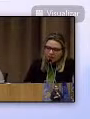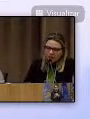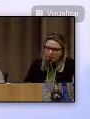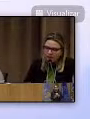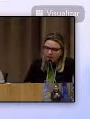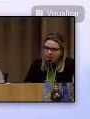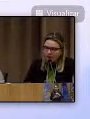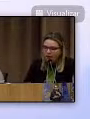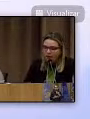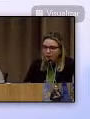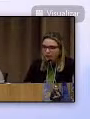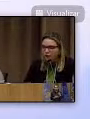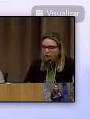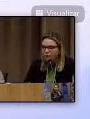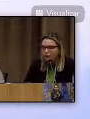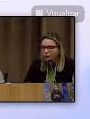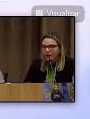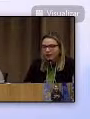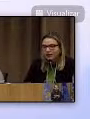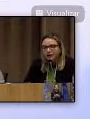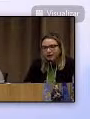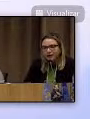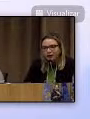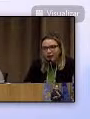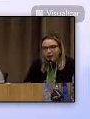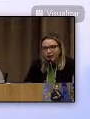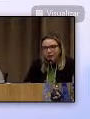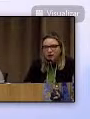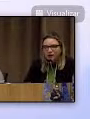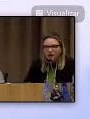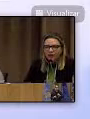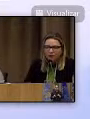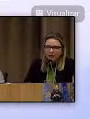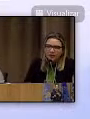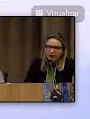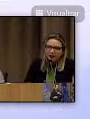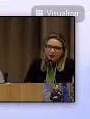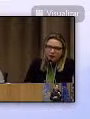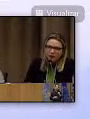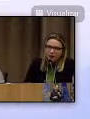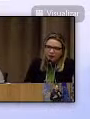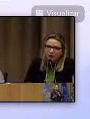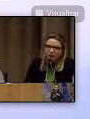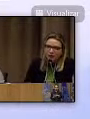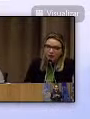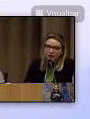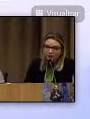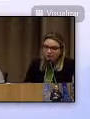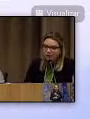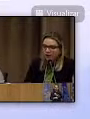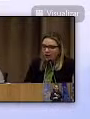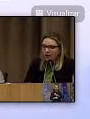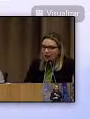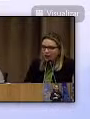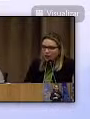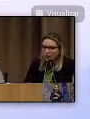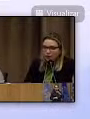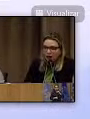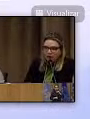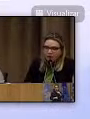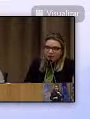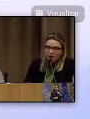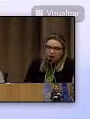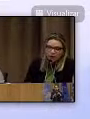area. We have new beds, intensive therapy, and 2170 beds. In 1 week, we had about